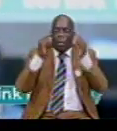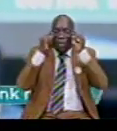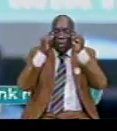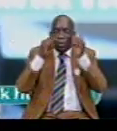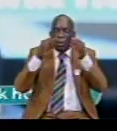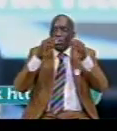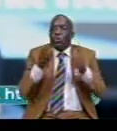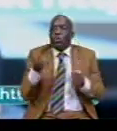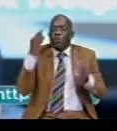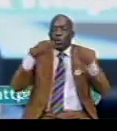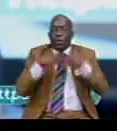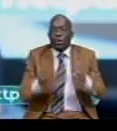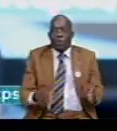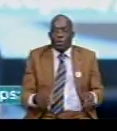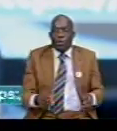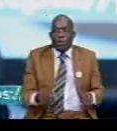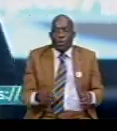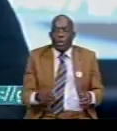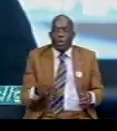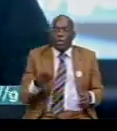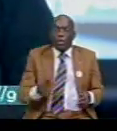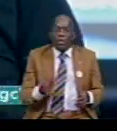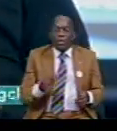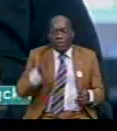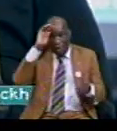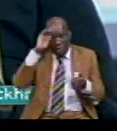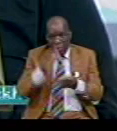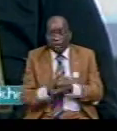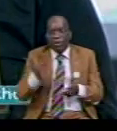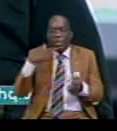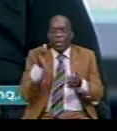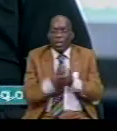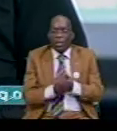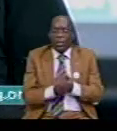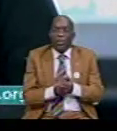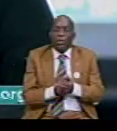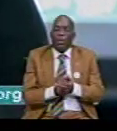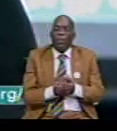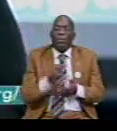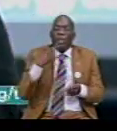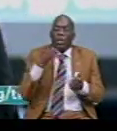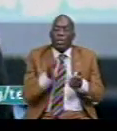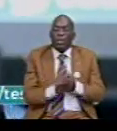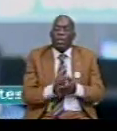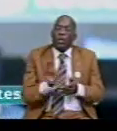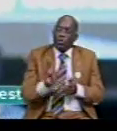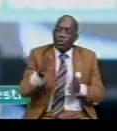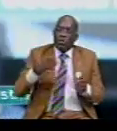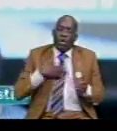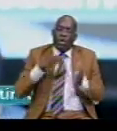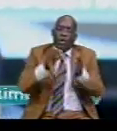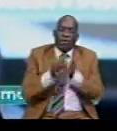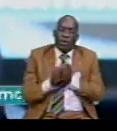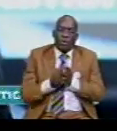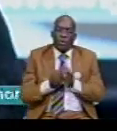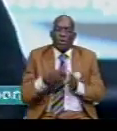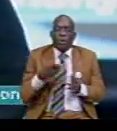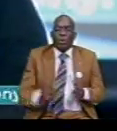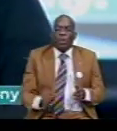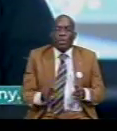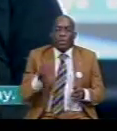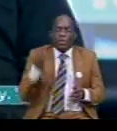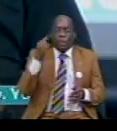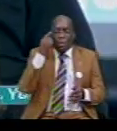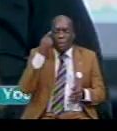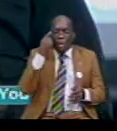wa nlo won wa ni pe ki ma lo mi lati pe won fun won nikan ni bi ise nigba to di ojo kan na glasses yen mi